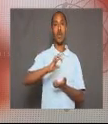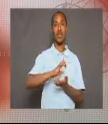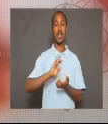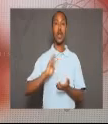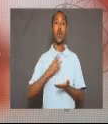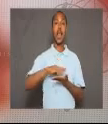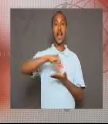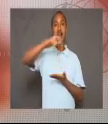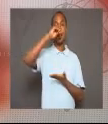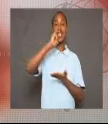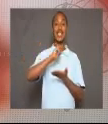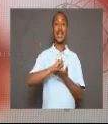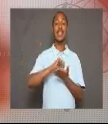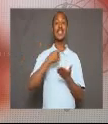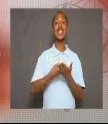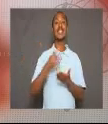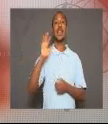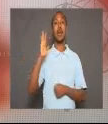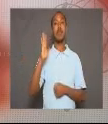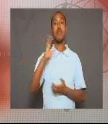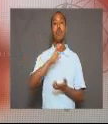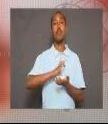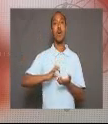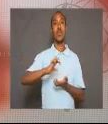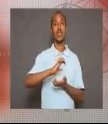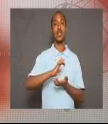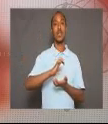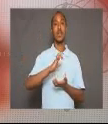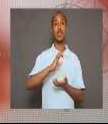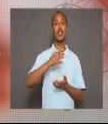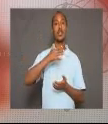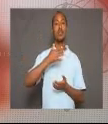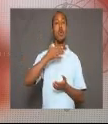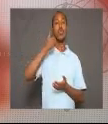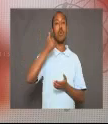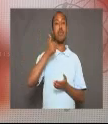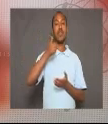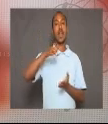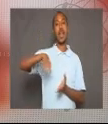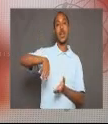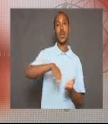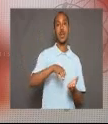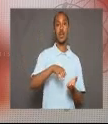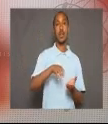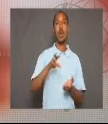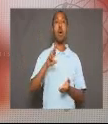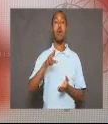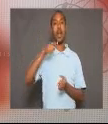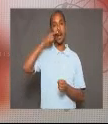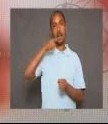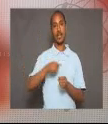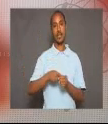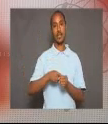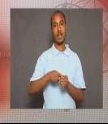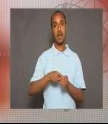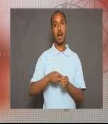We learned that this type of compound is most often a liquid or a gas